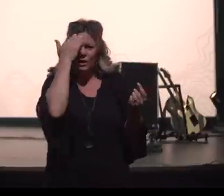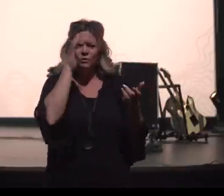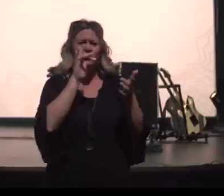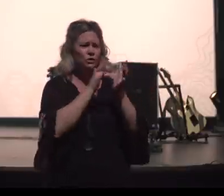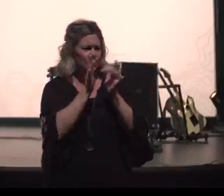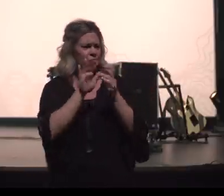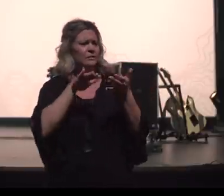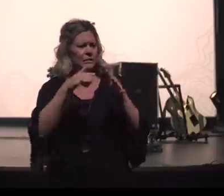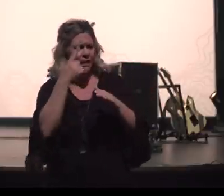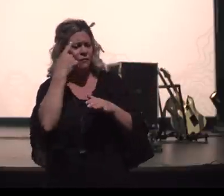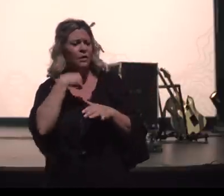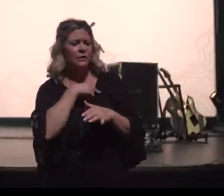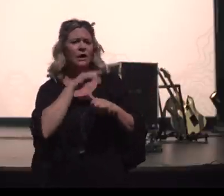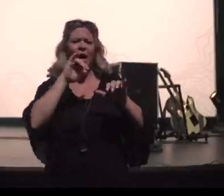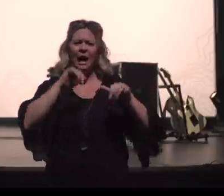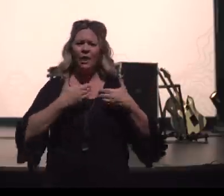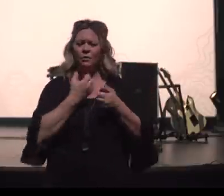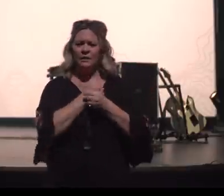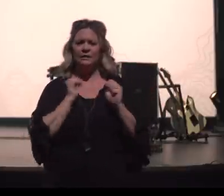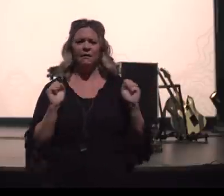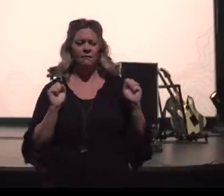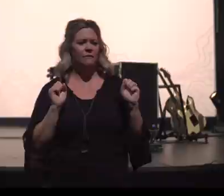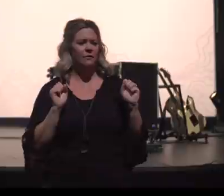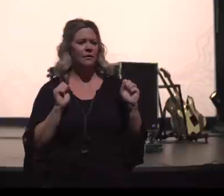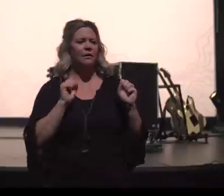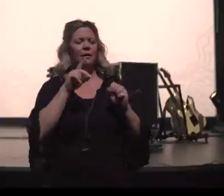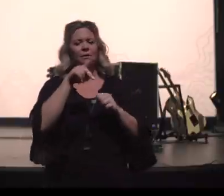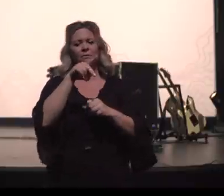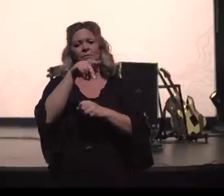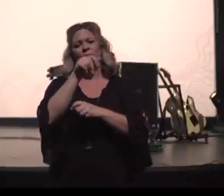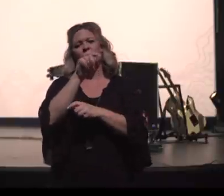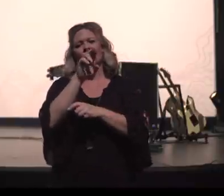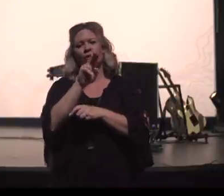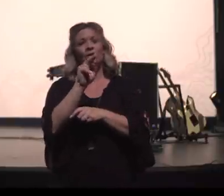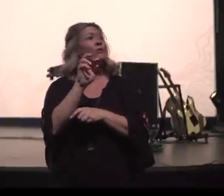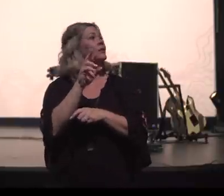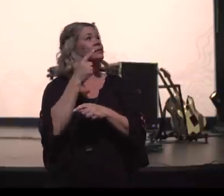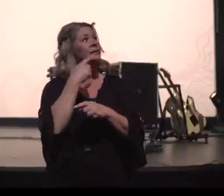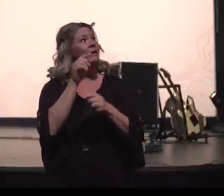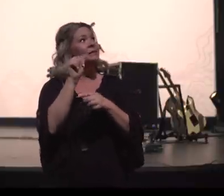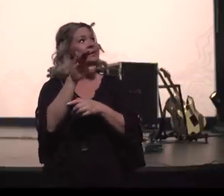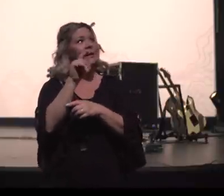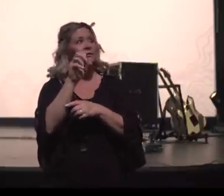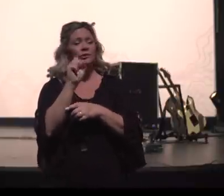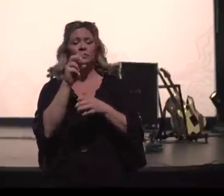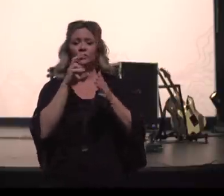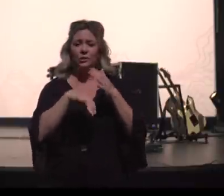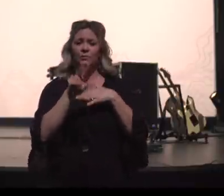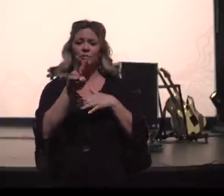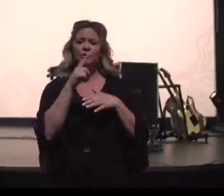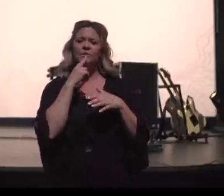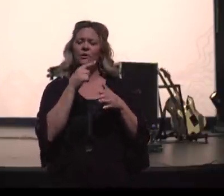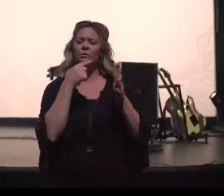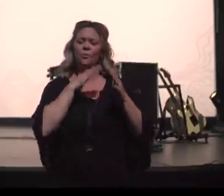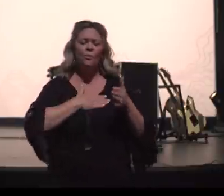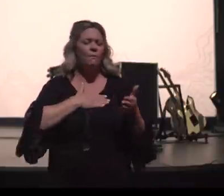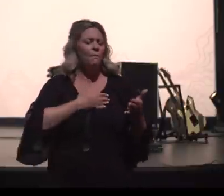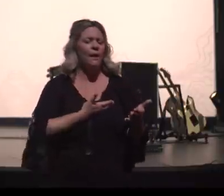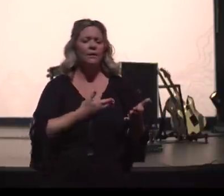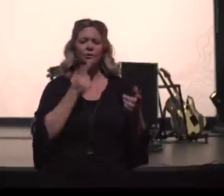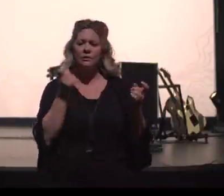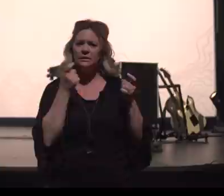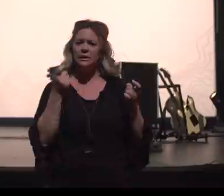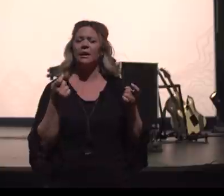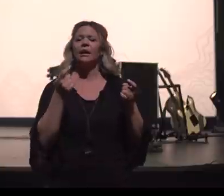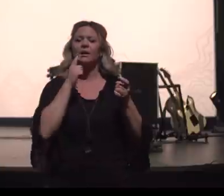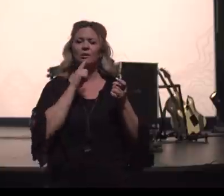for us. How can we be saved?" And listen to what Peter said in Acts chapter 2. He said, "Repent and be baptized, every one of you, in the name of Jesus